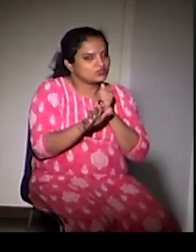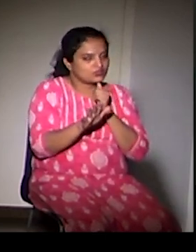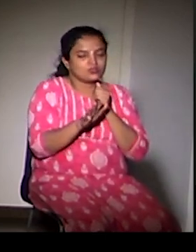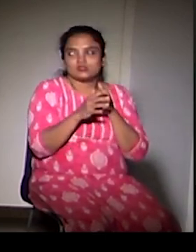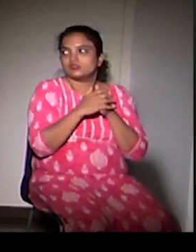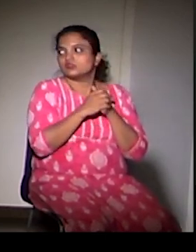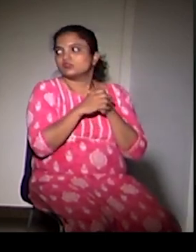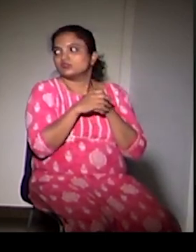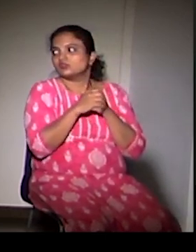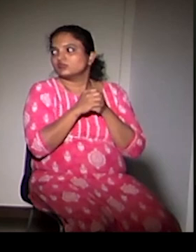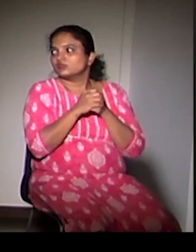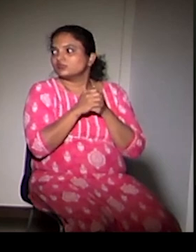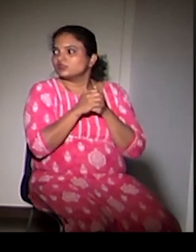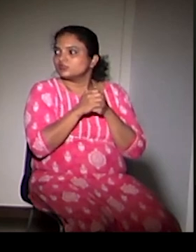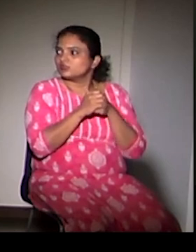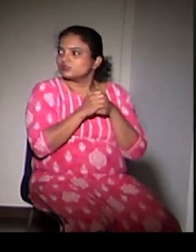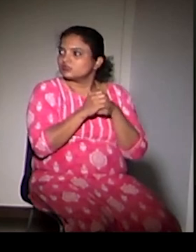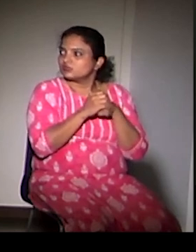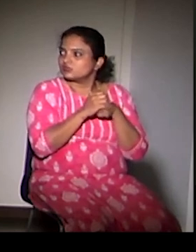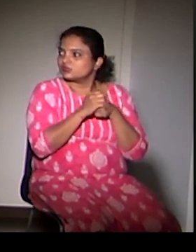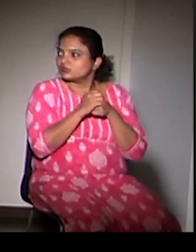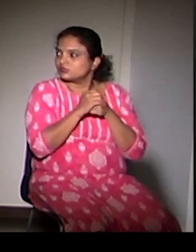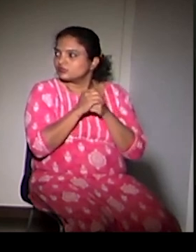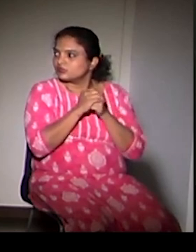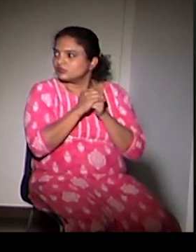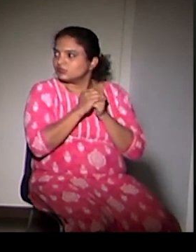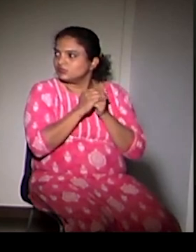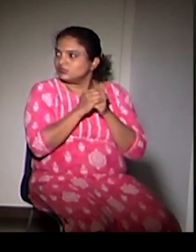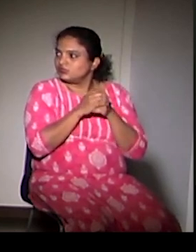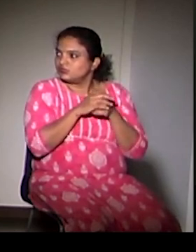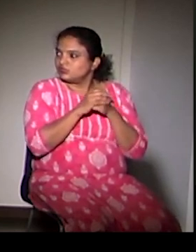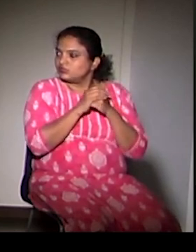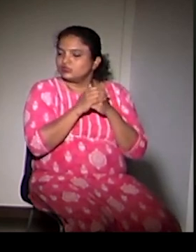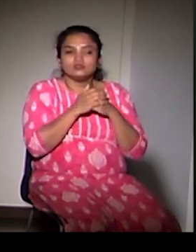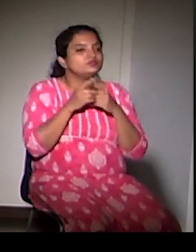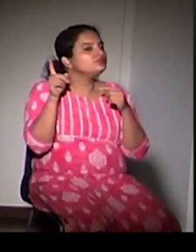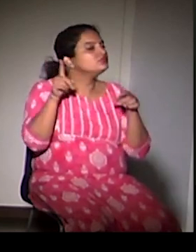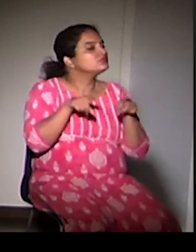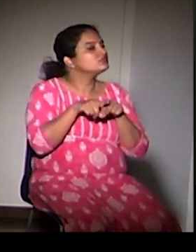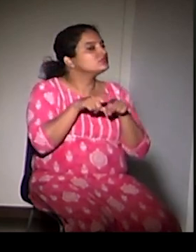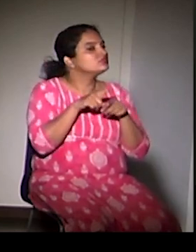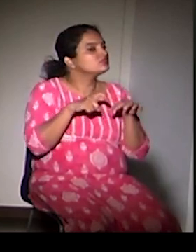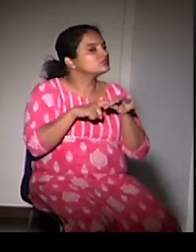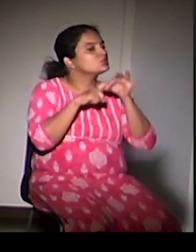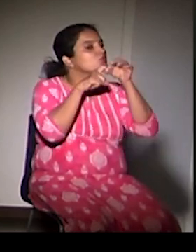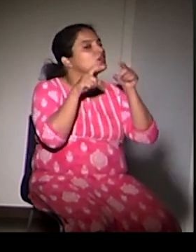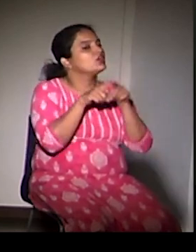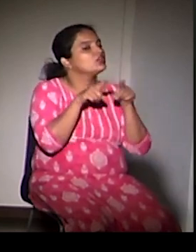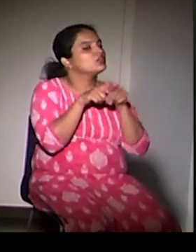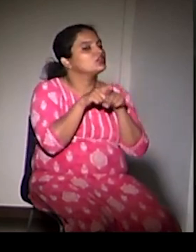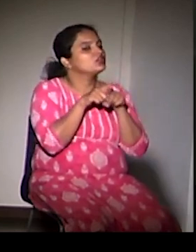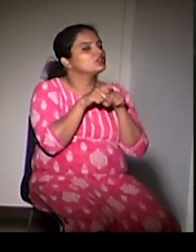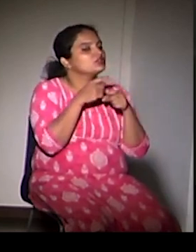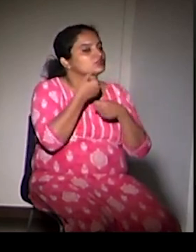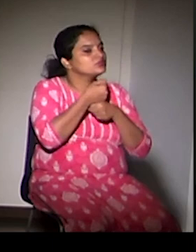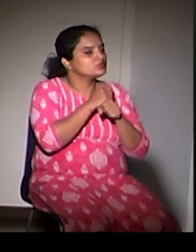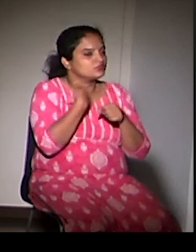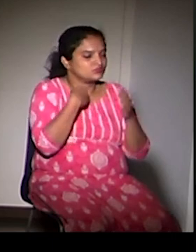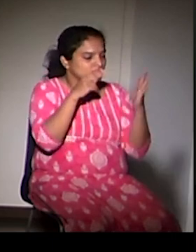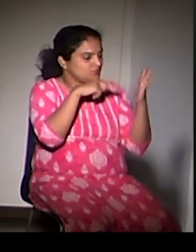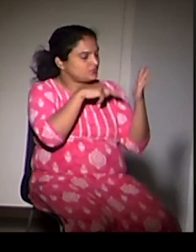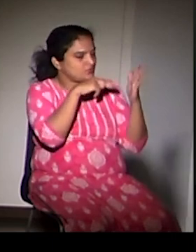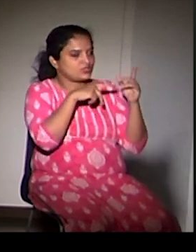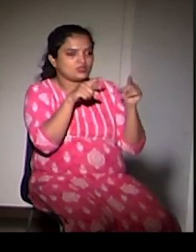on, but they do have a particular quality which you don't get with painting